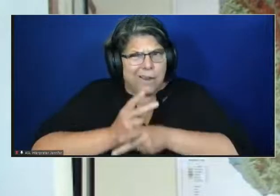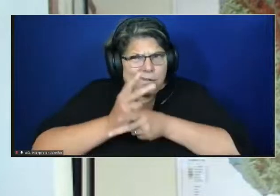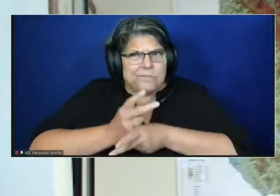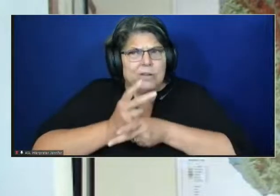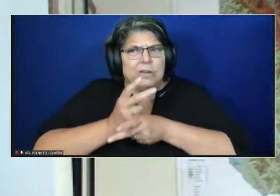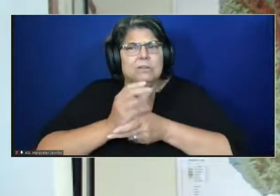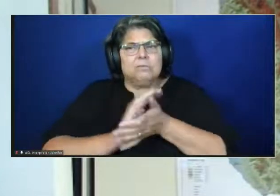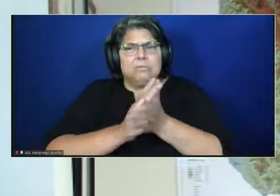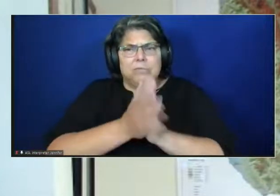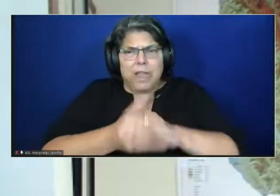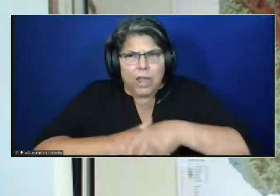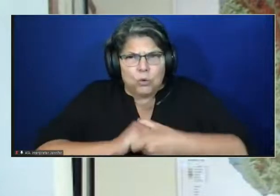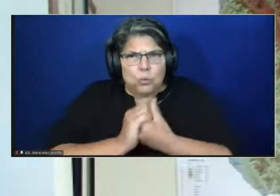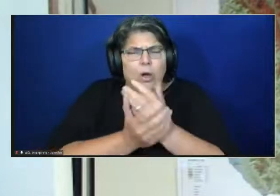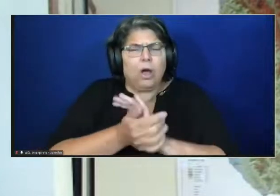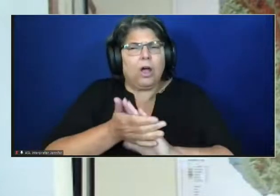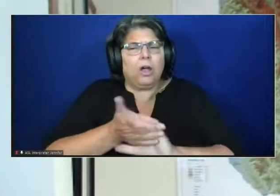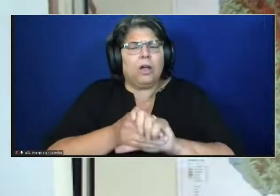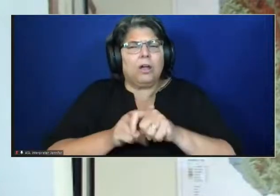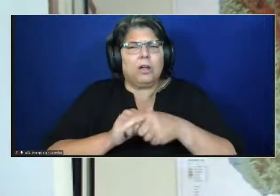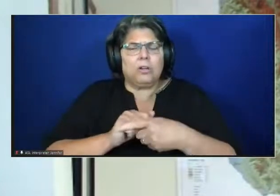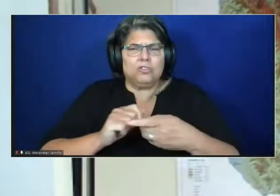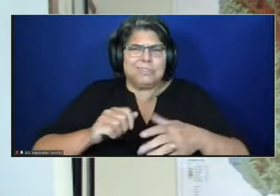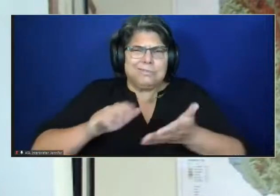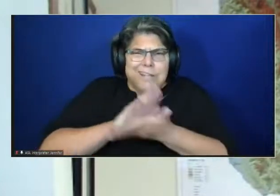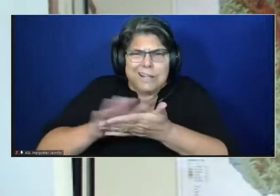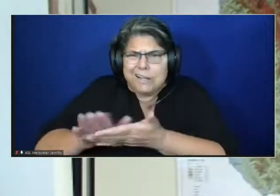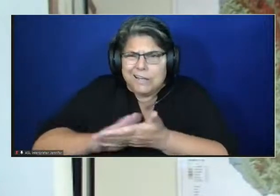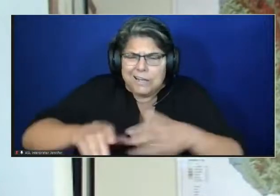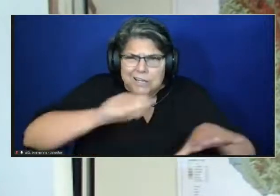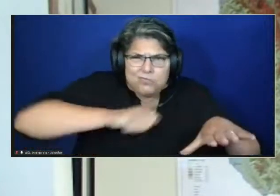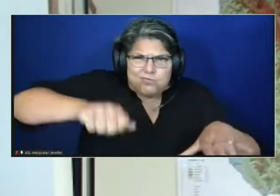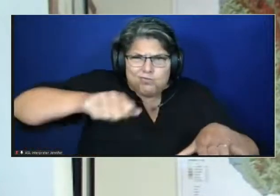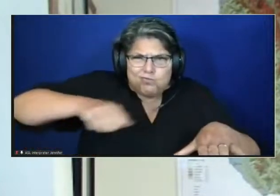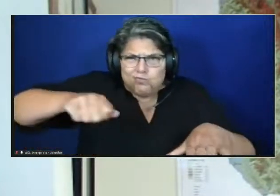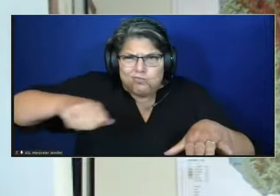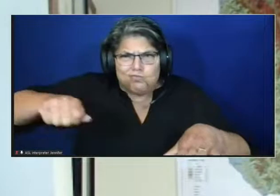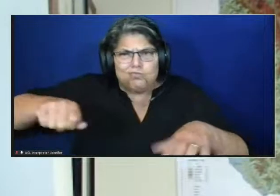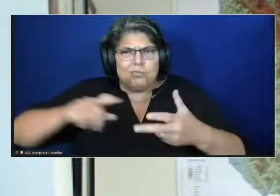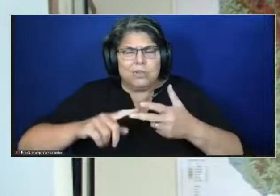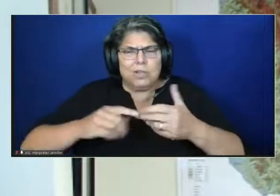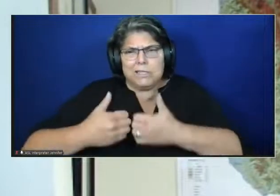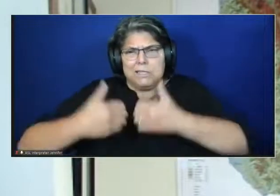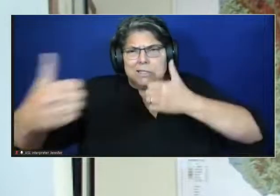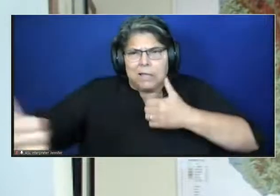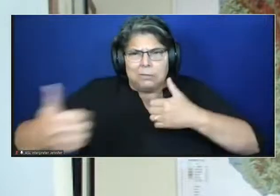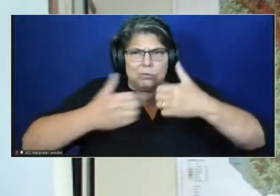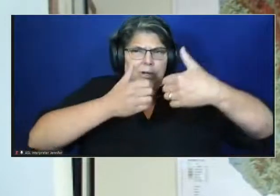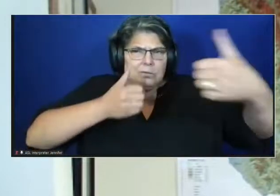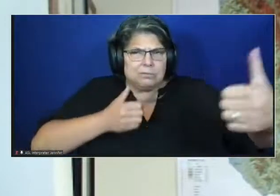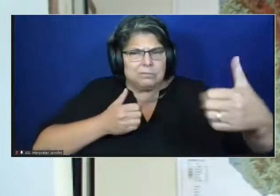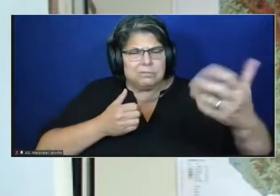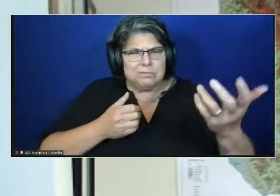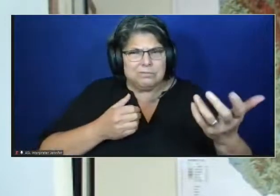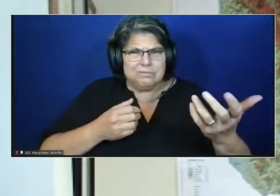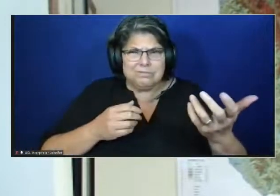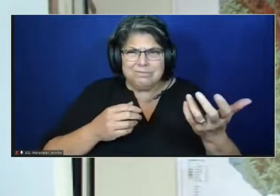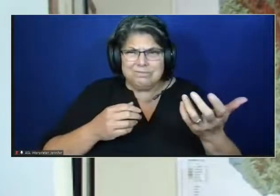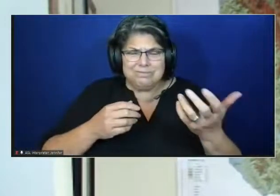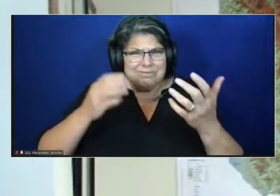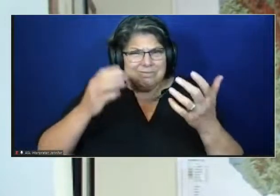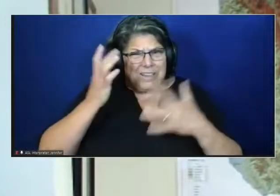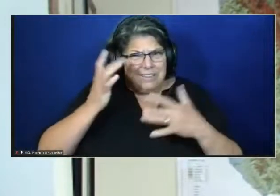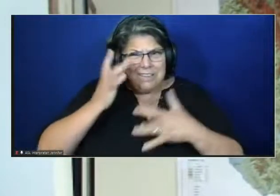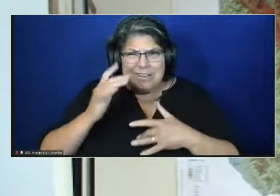and cleaning surfaces and separating. These infectious diseases, travel through the air and